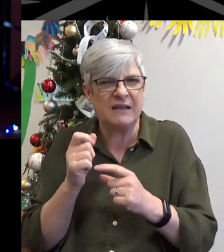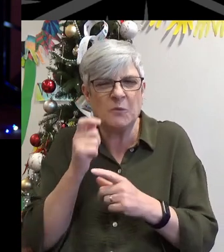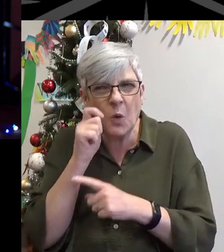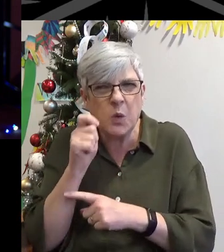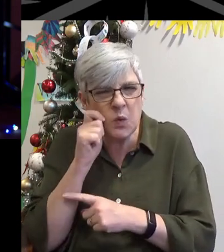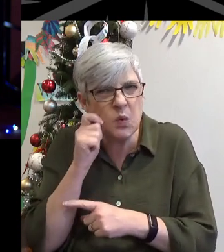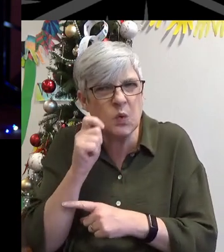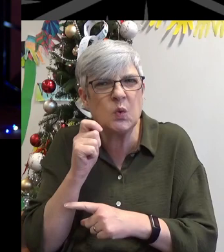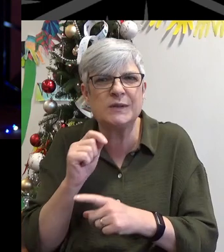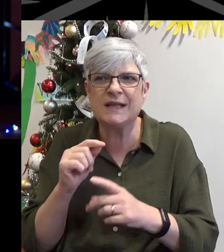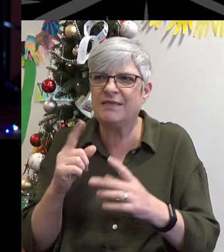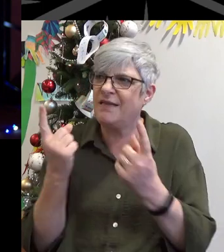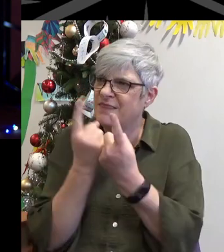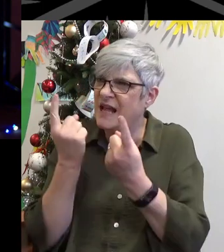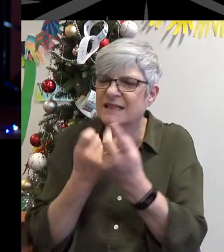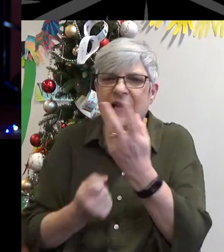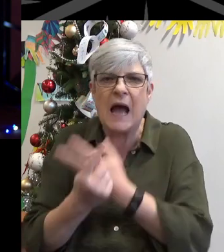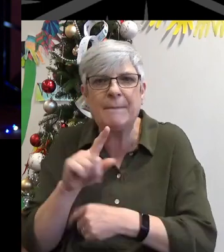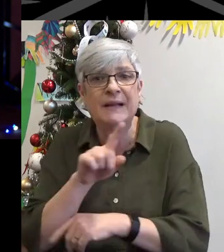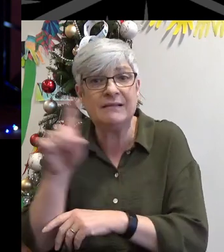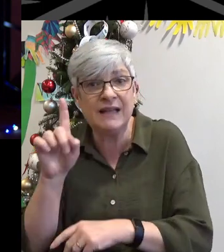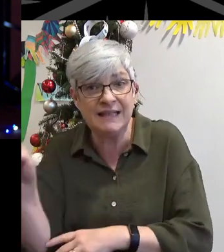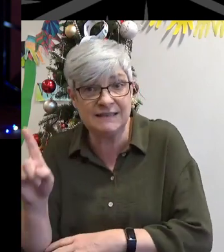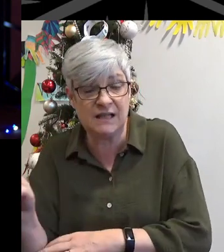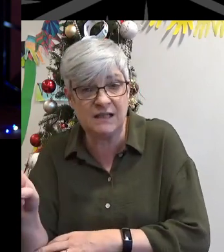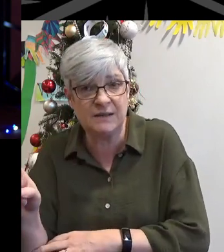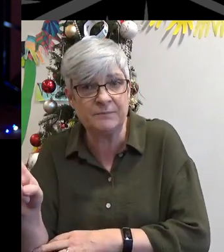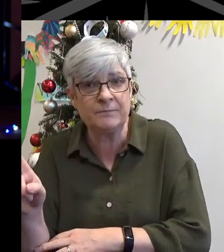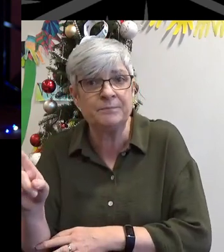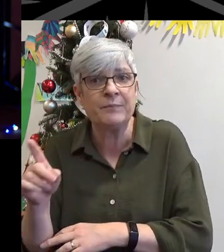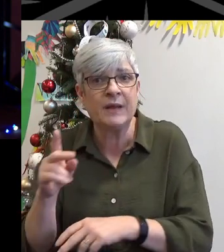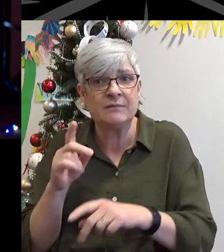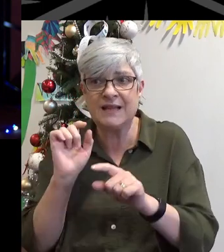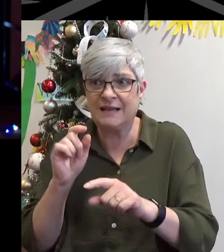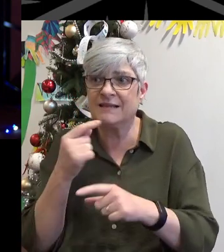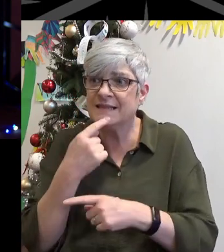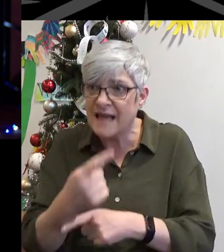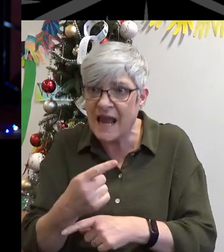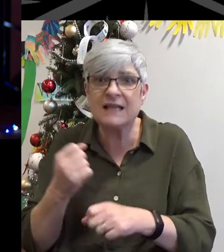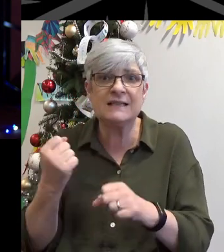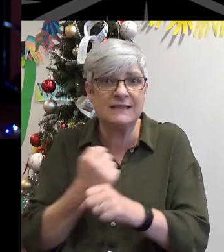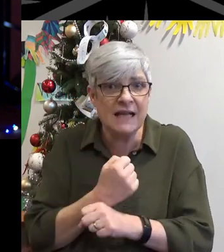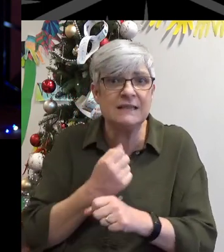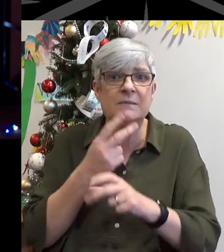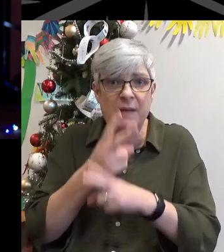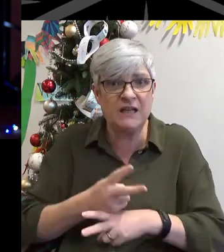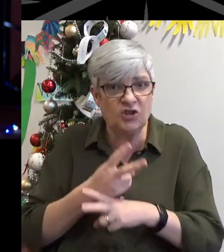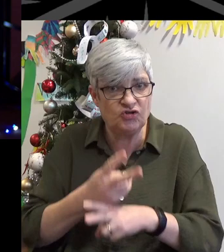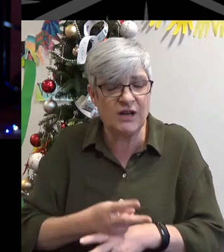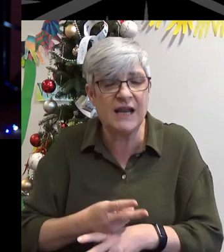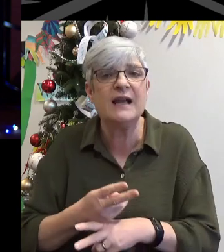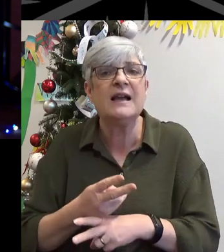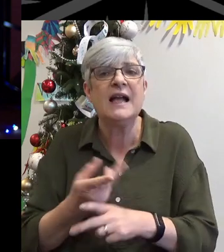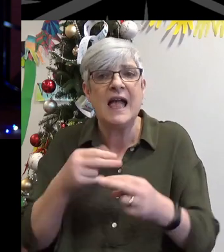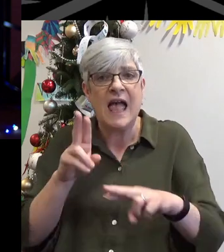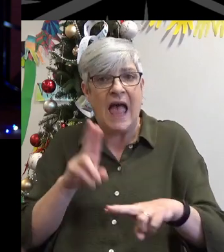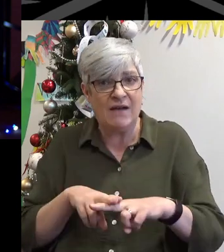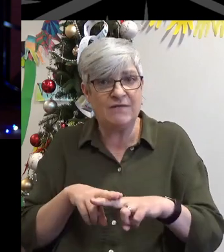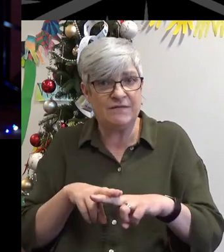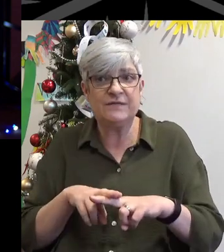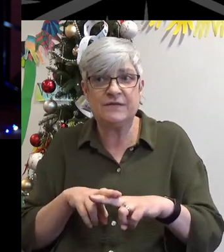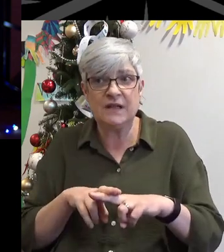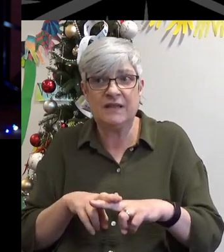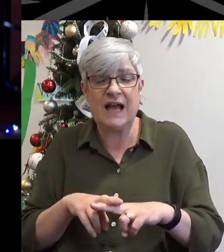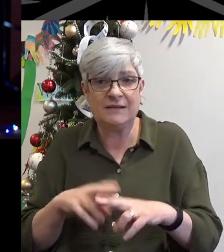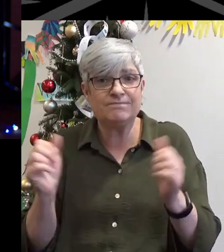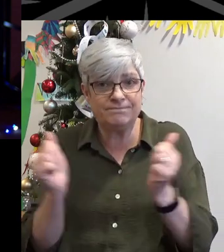he did and the things he said in his ministry, if they were done in such a way that gives credibility to his